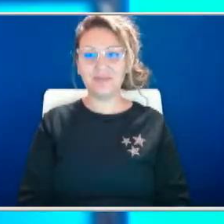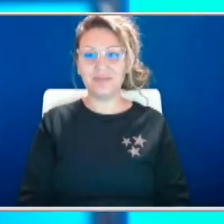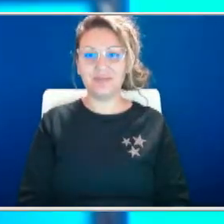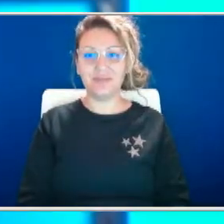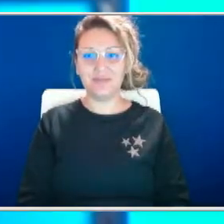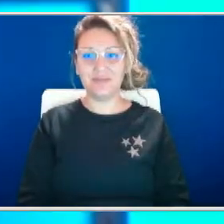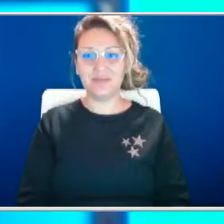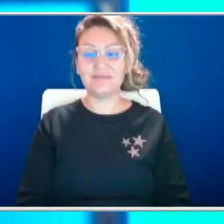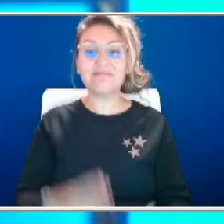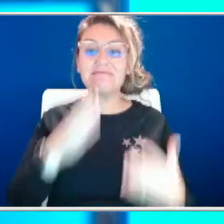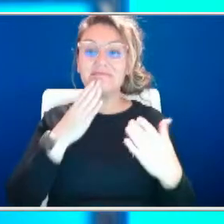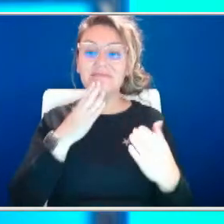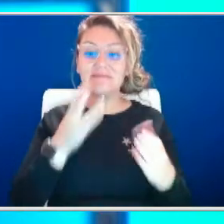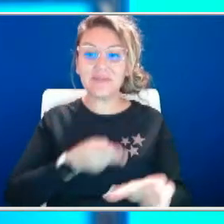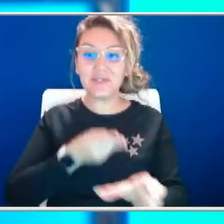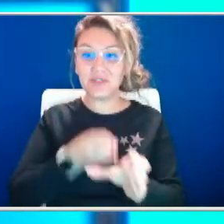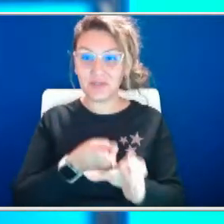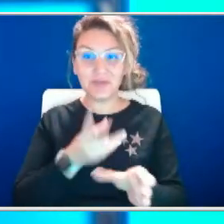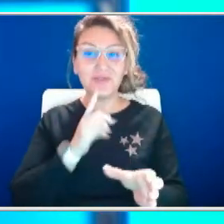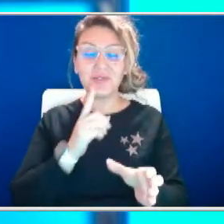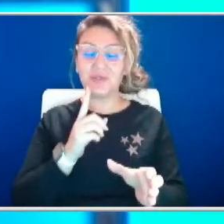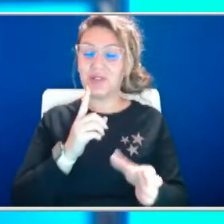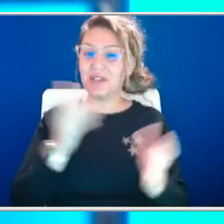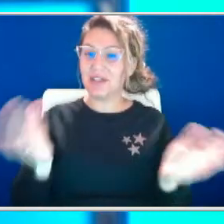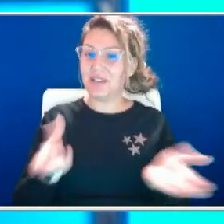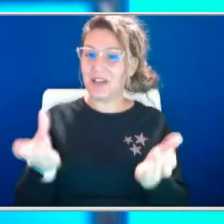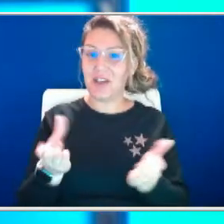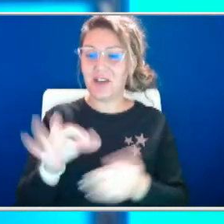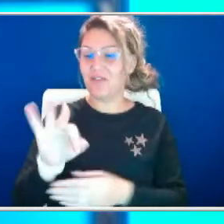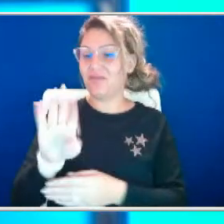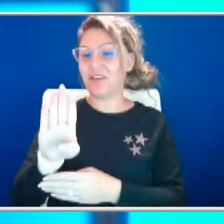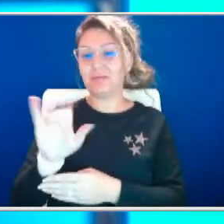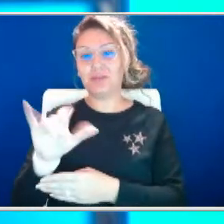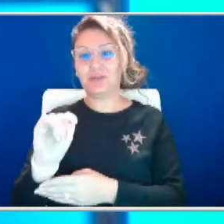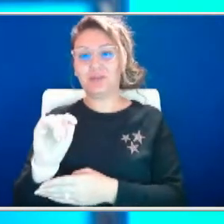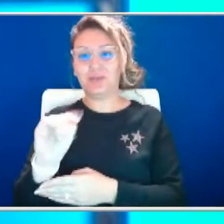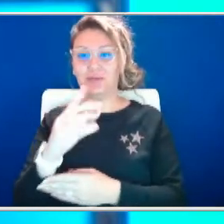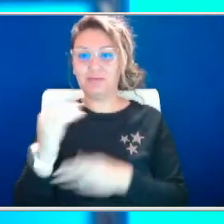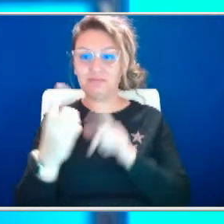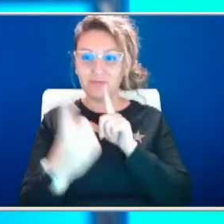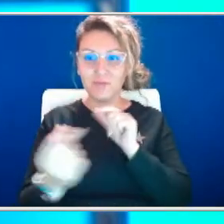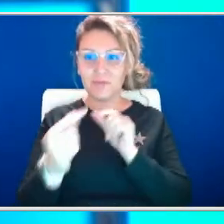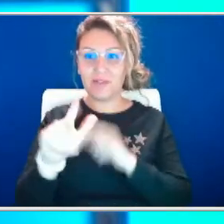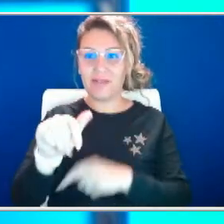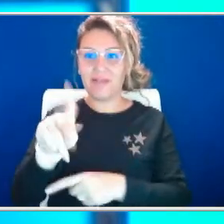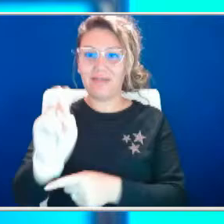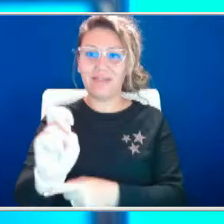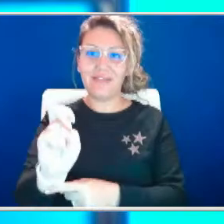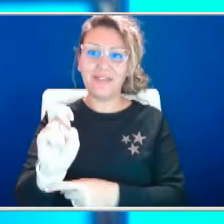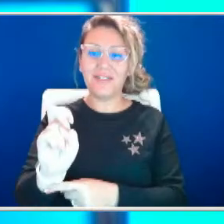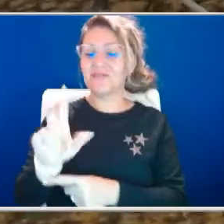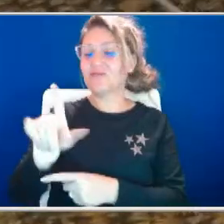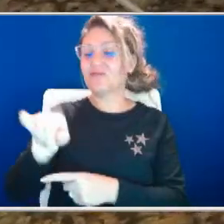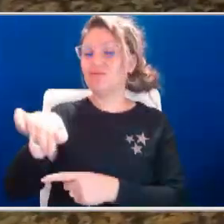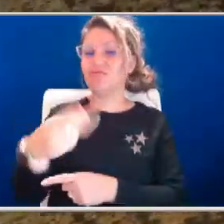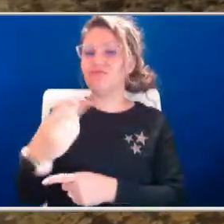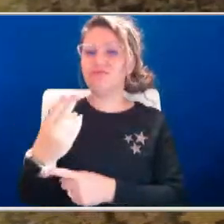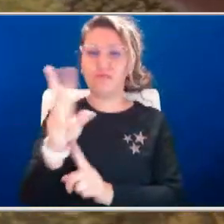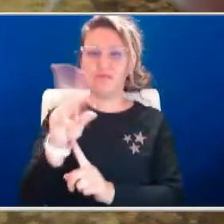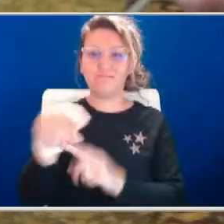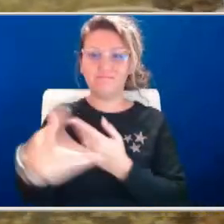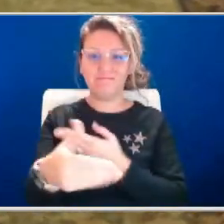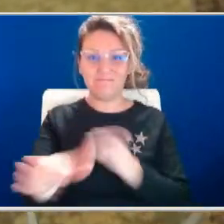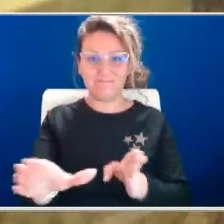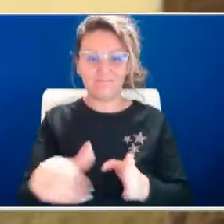Thank you for joining us here on Facebook, YouTube, and on Twitter this morning. We are live inside the Dolph C. Simons Jr. Family Broadcast Studio.